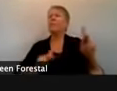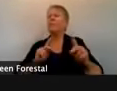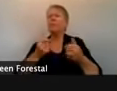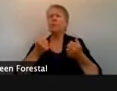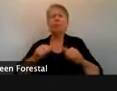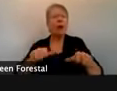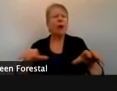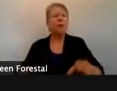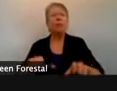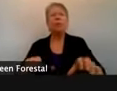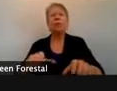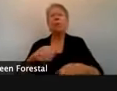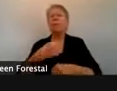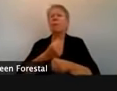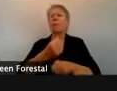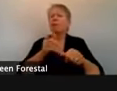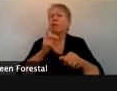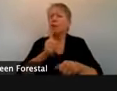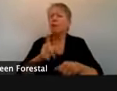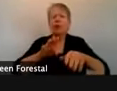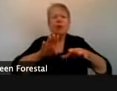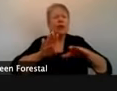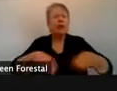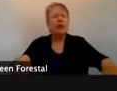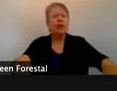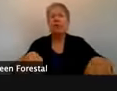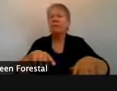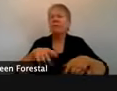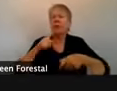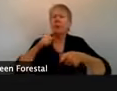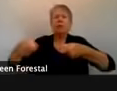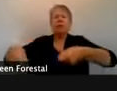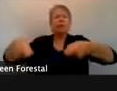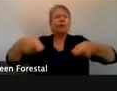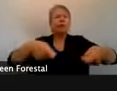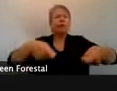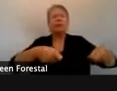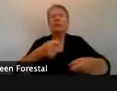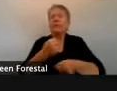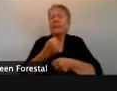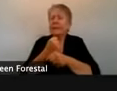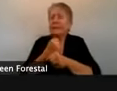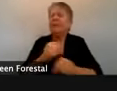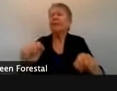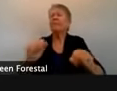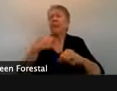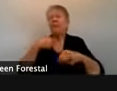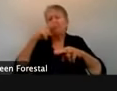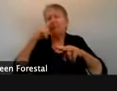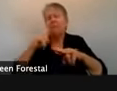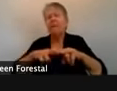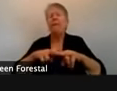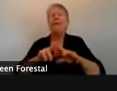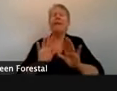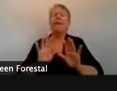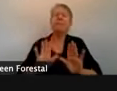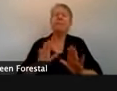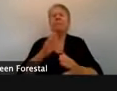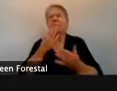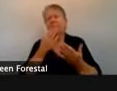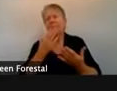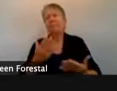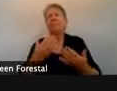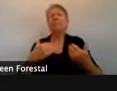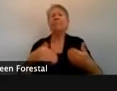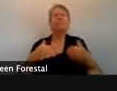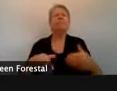their families safe as well. I'm really heartened that so many of you are taking seriously the need and the